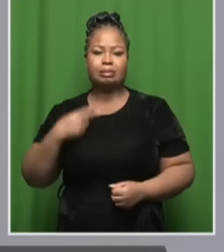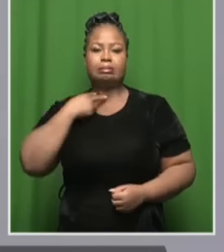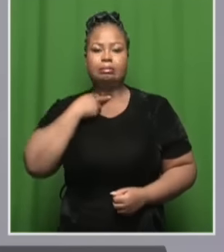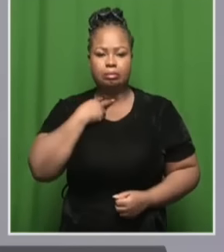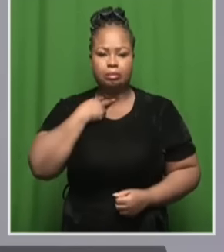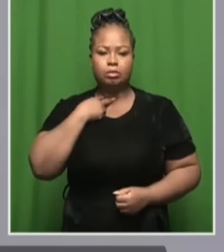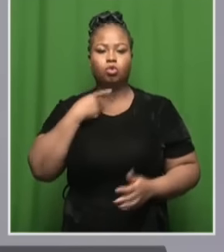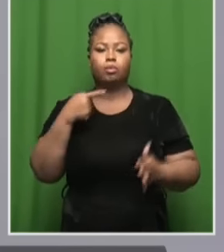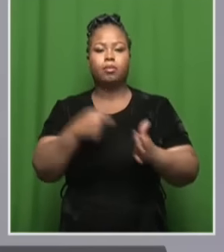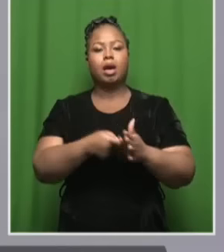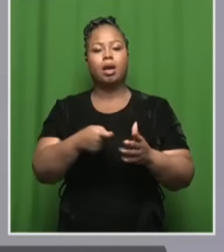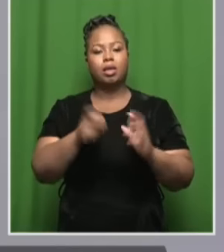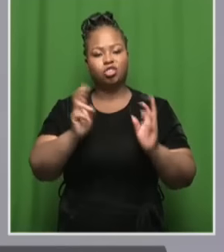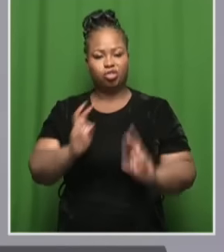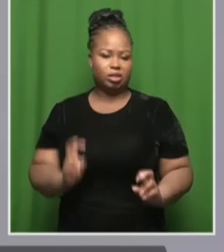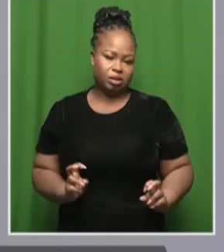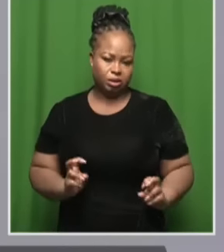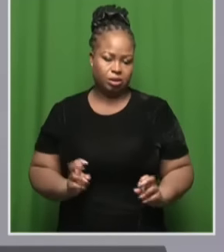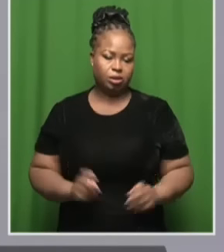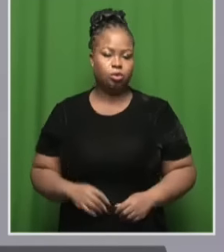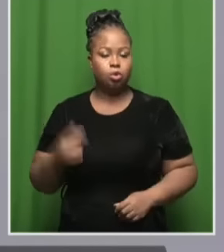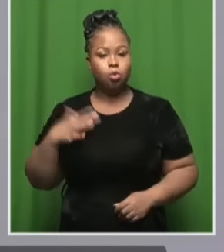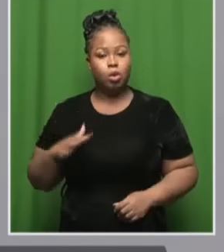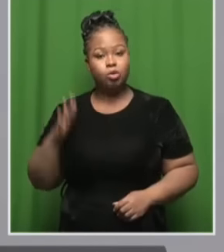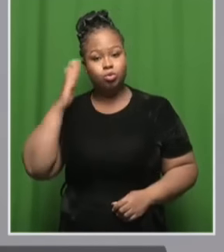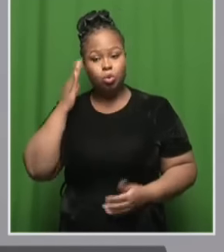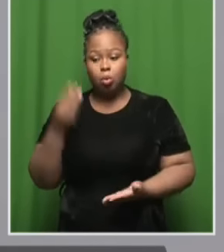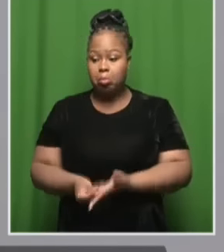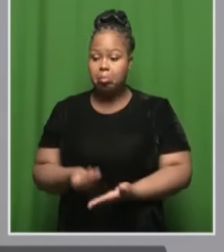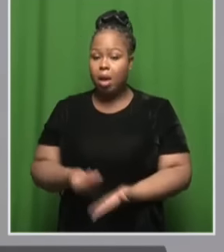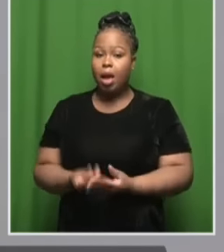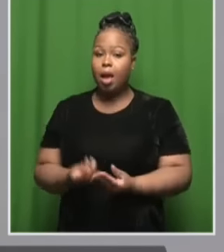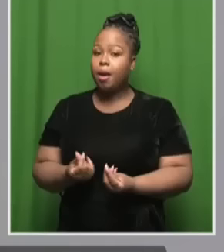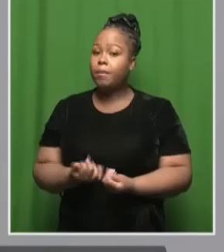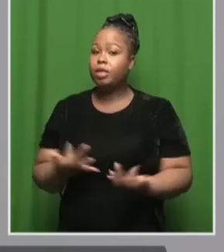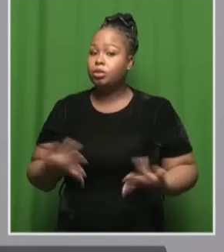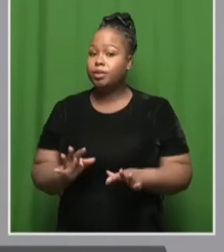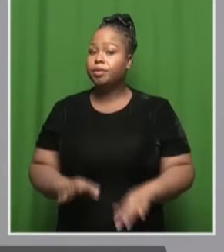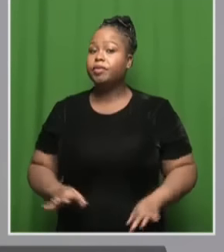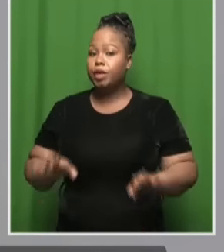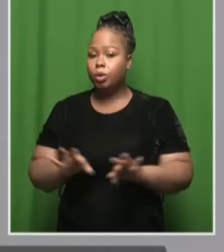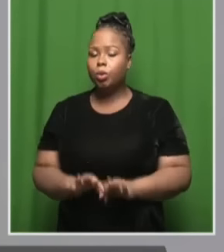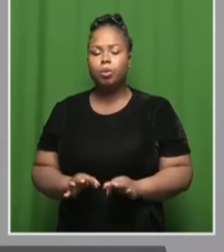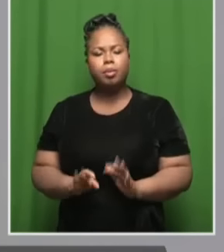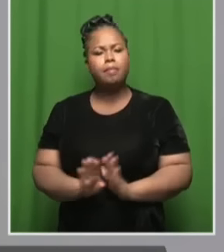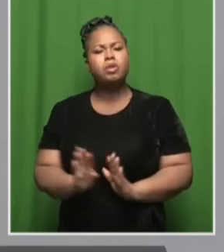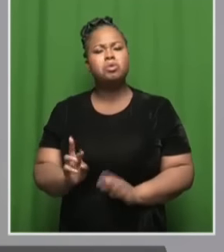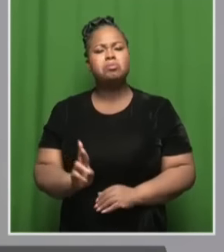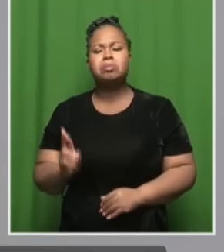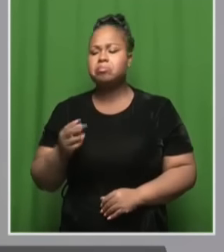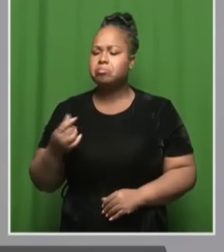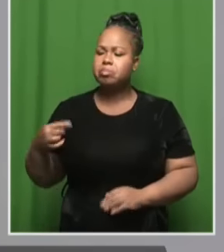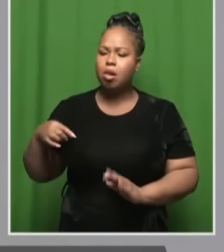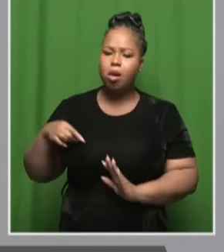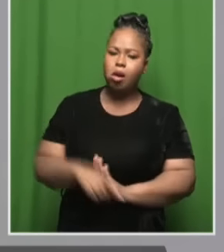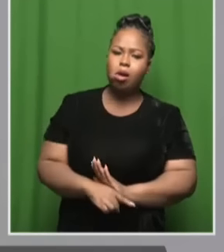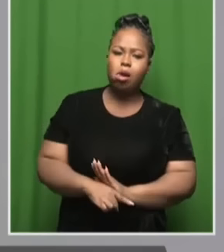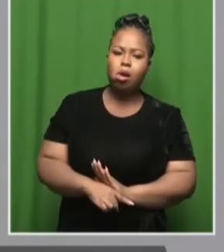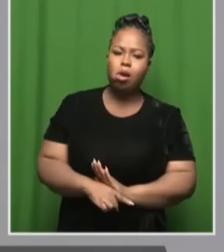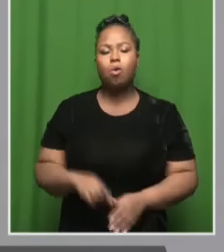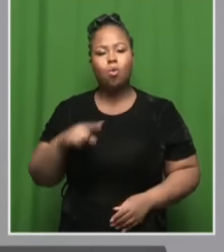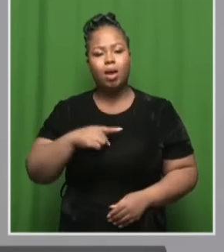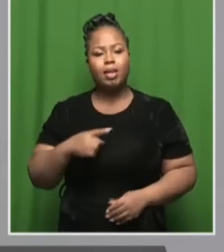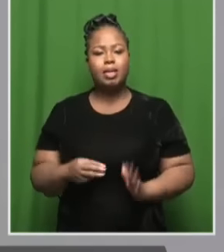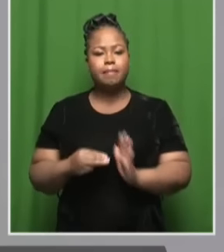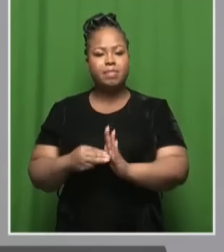in terms of monetary value. We need to quantify that in order to get an understanding of how much billions were municipalities losing as a result of non-vending